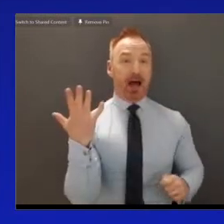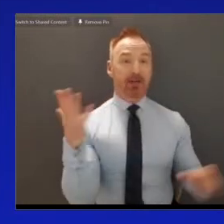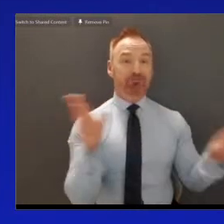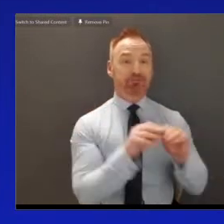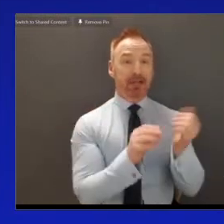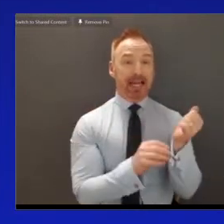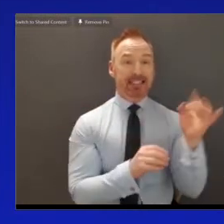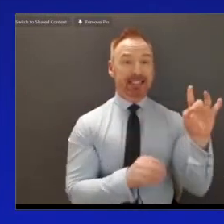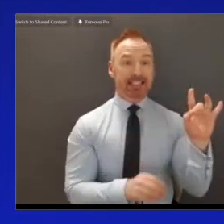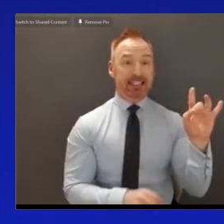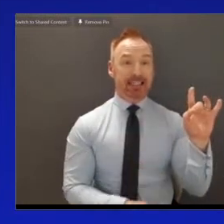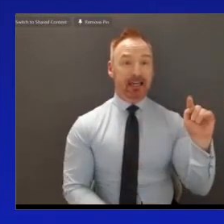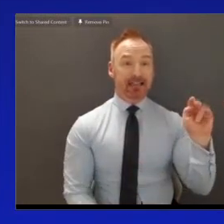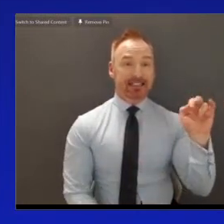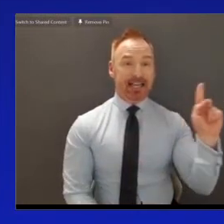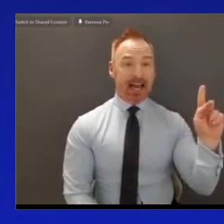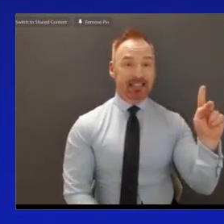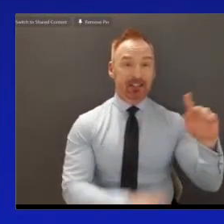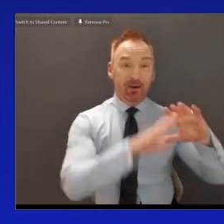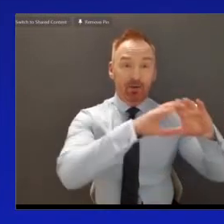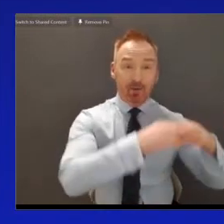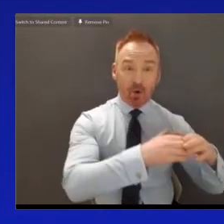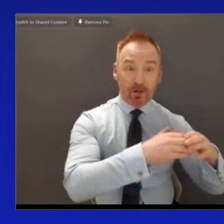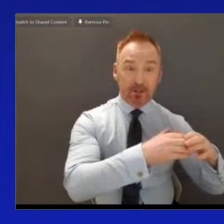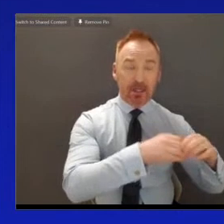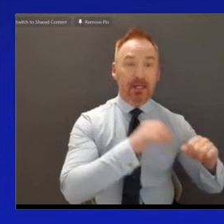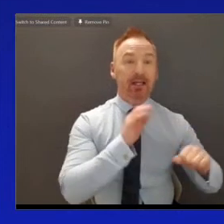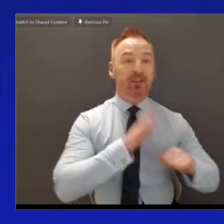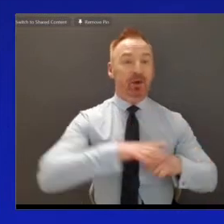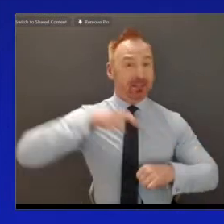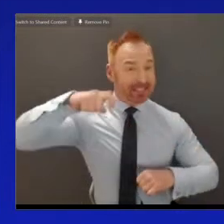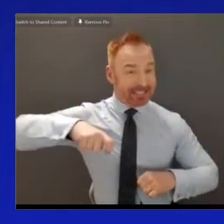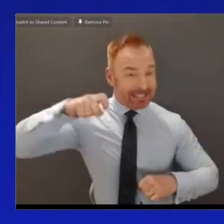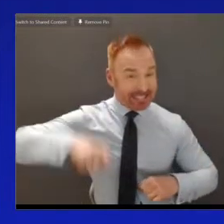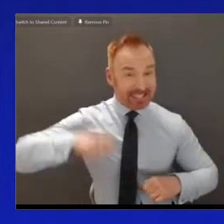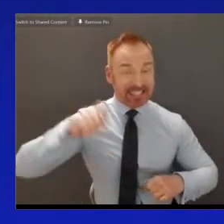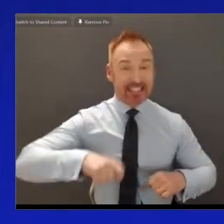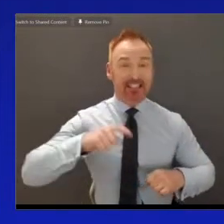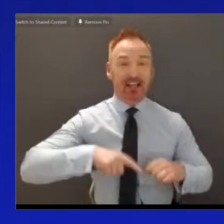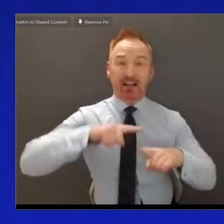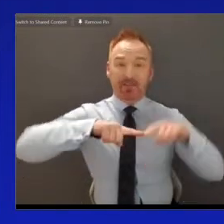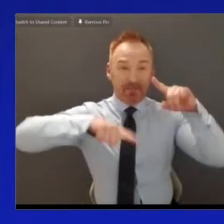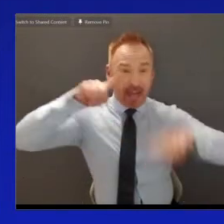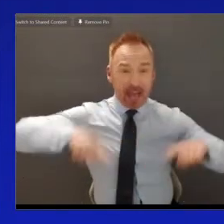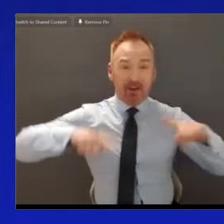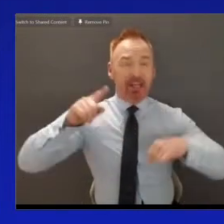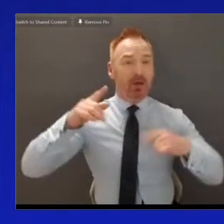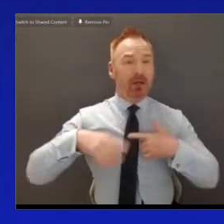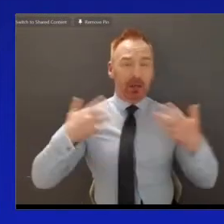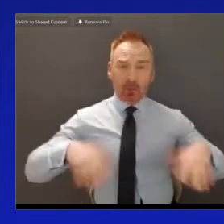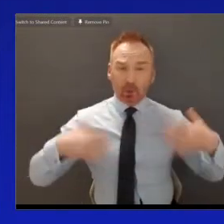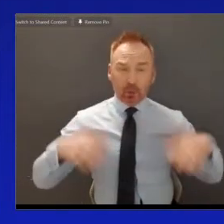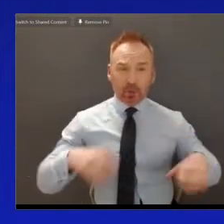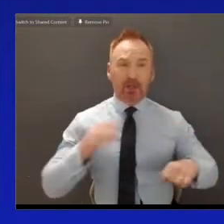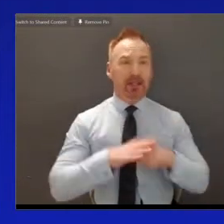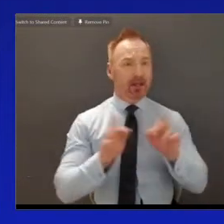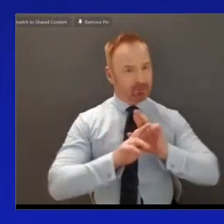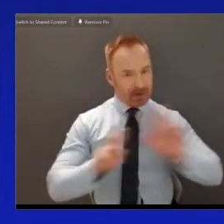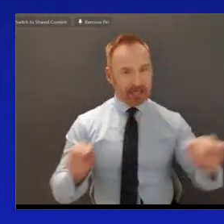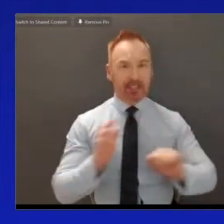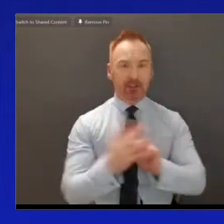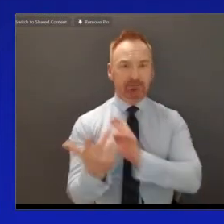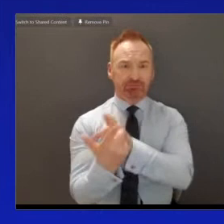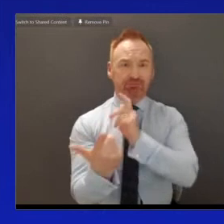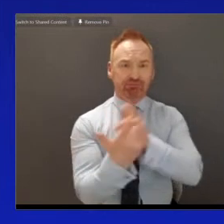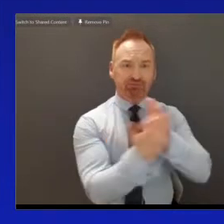force to address a plethora of specific needs arising from our community's multifaceted, multidisciplinary response to